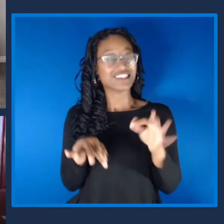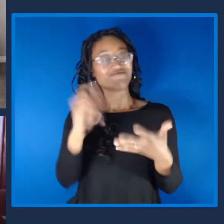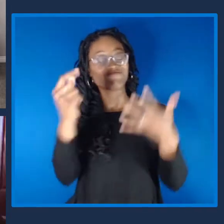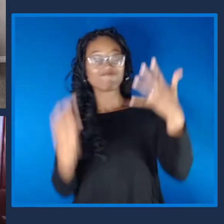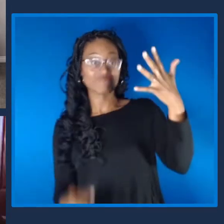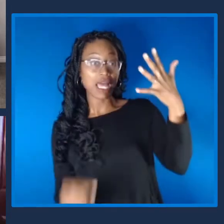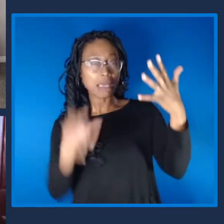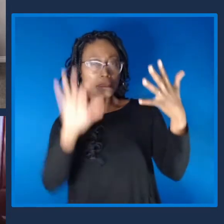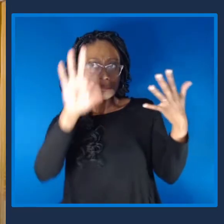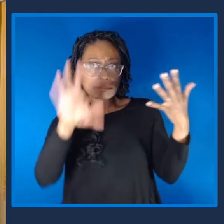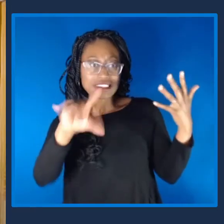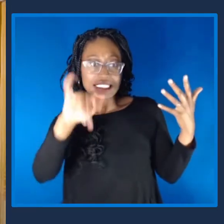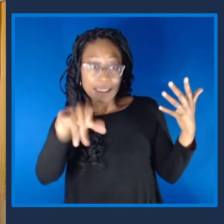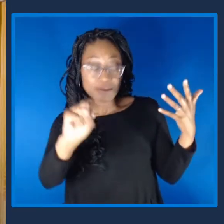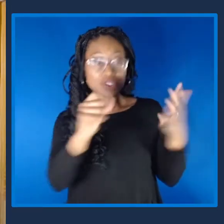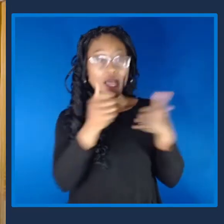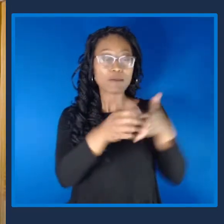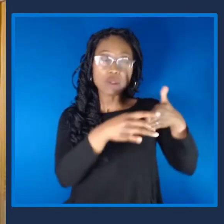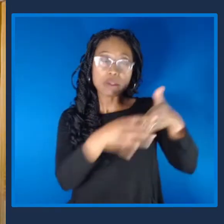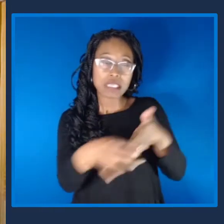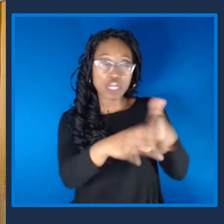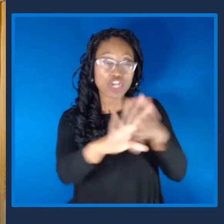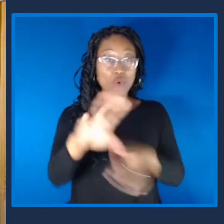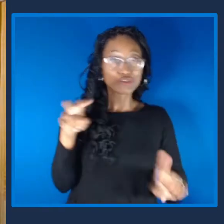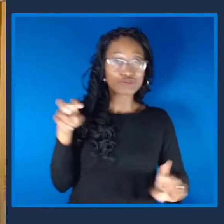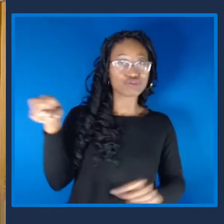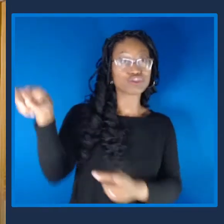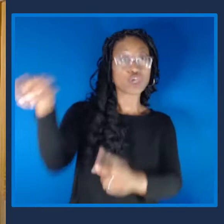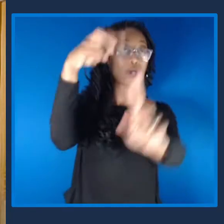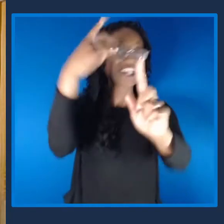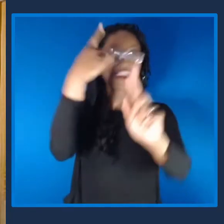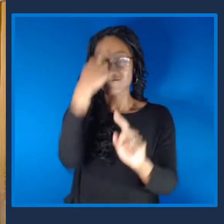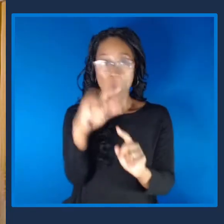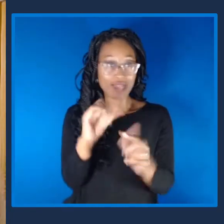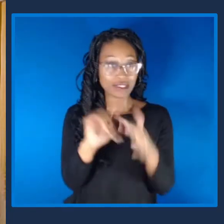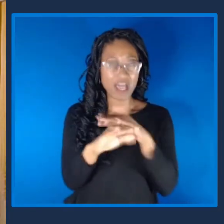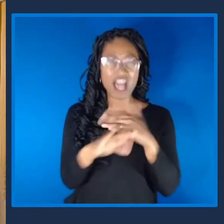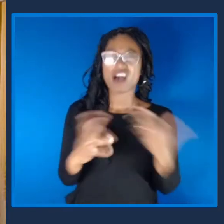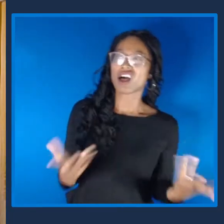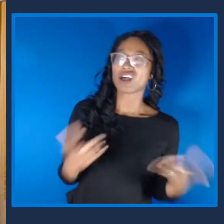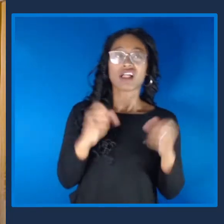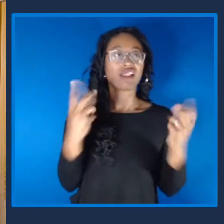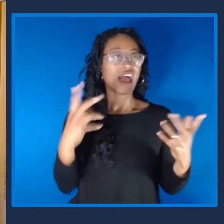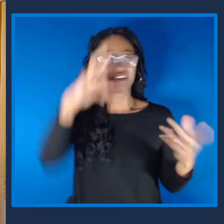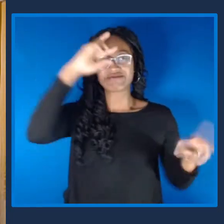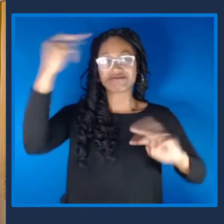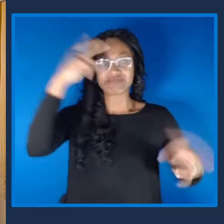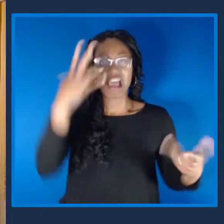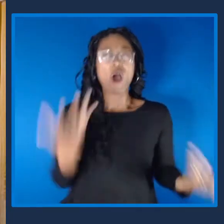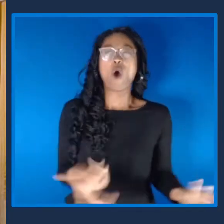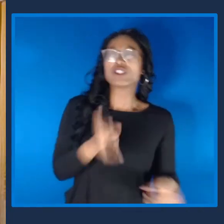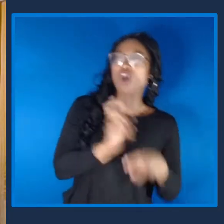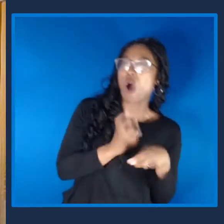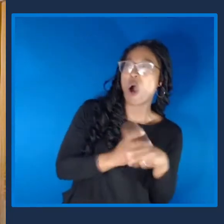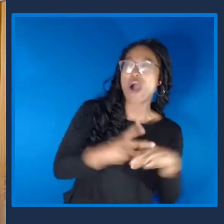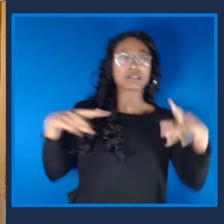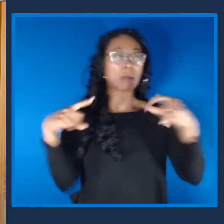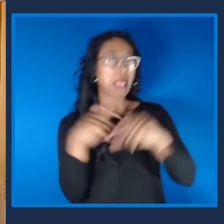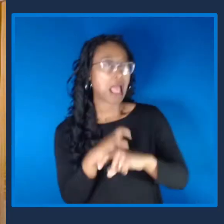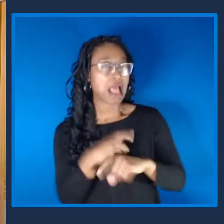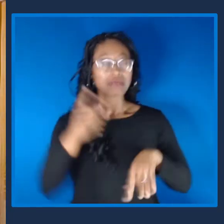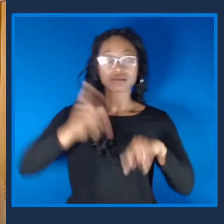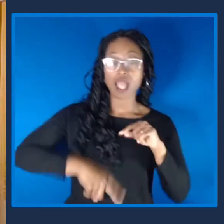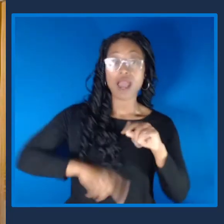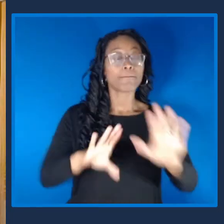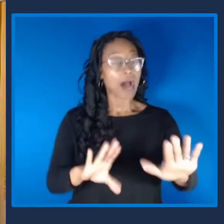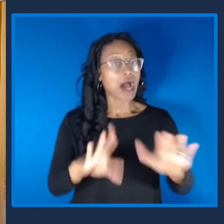of misconceptions about accessibility out there. It's too hard, it's too complex. But we're here today to let you know you can